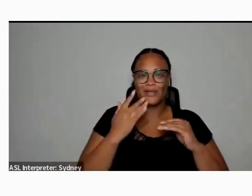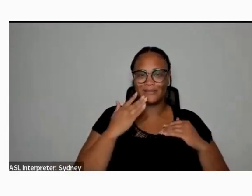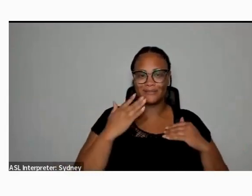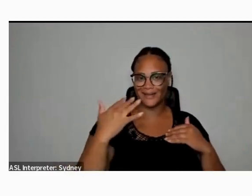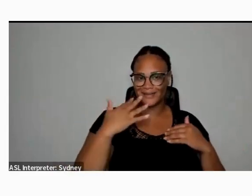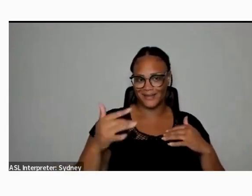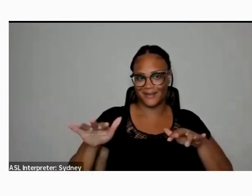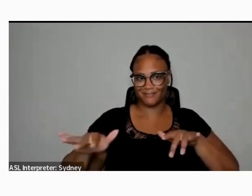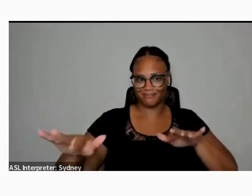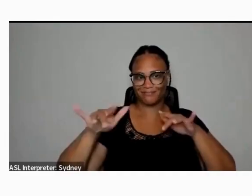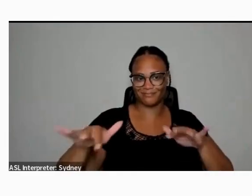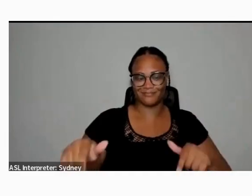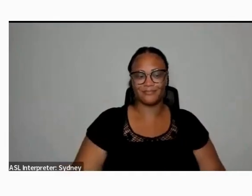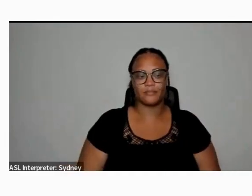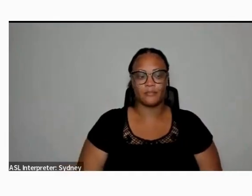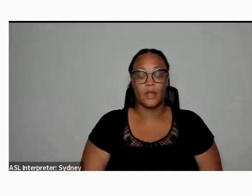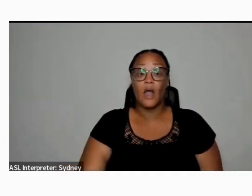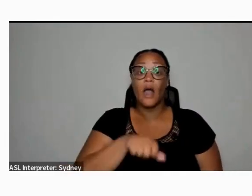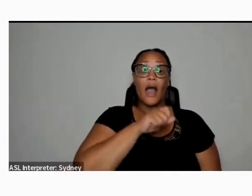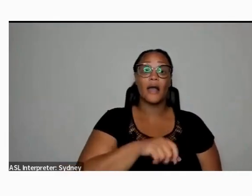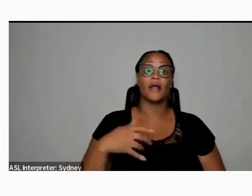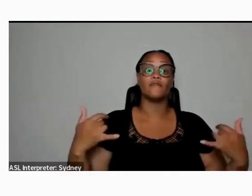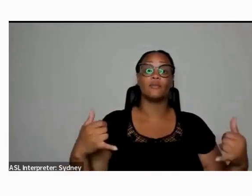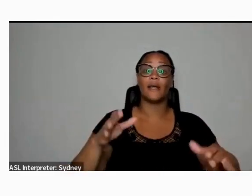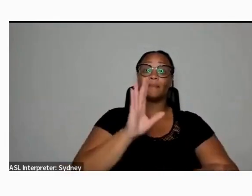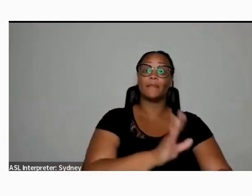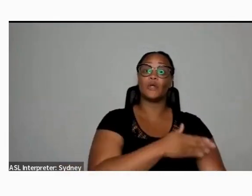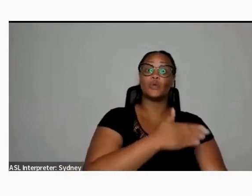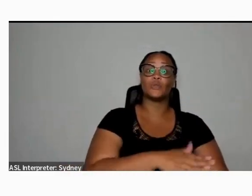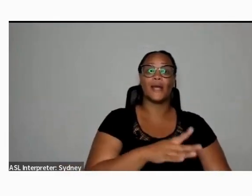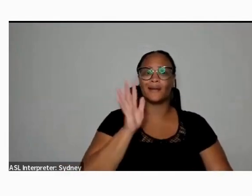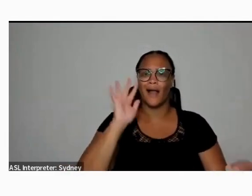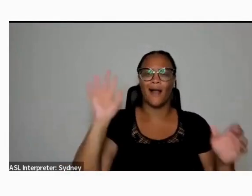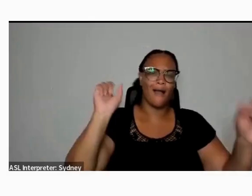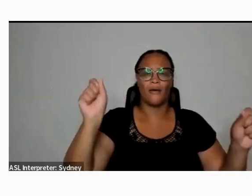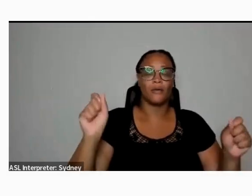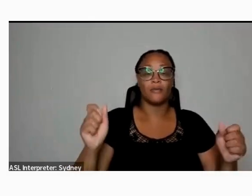music. The louder, the better. So, maybe some of our